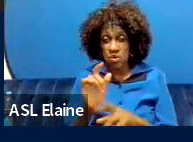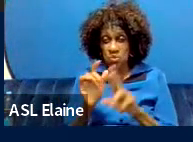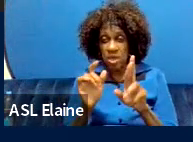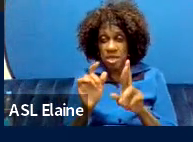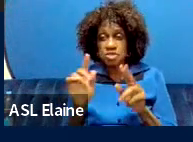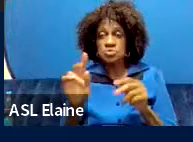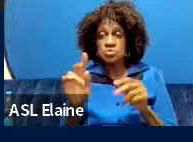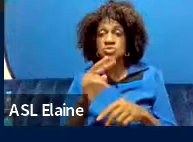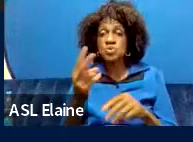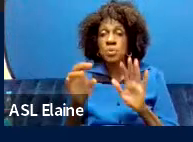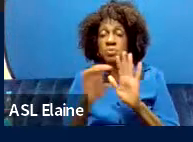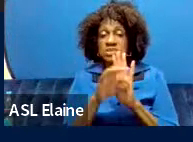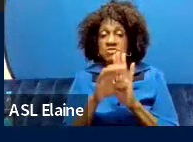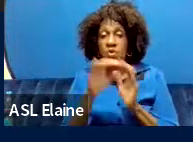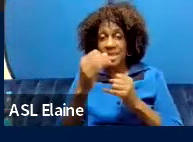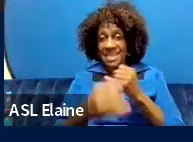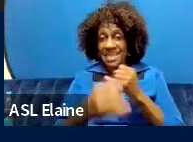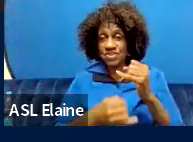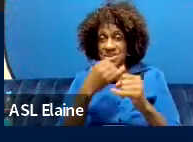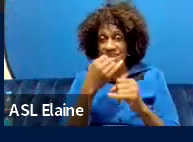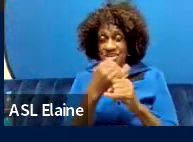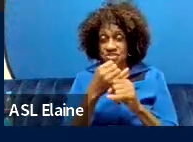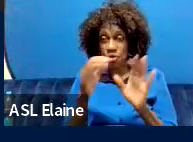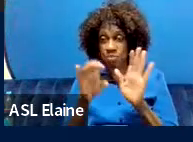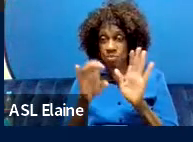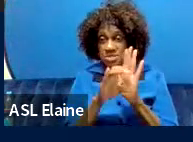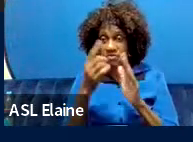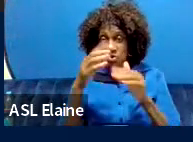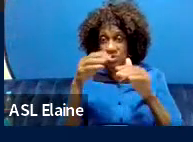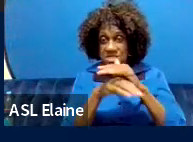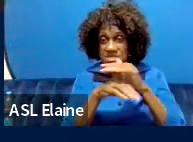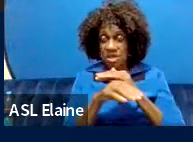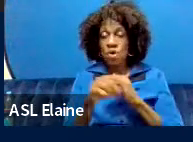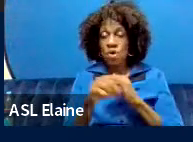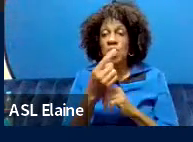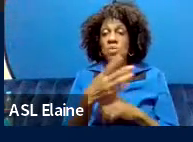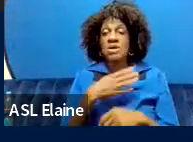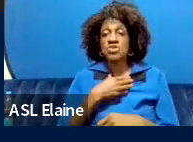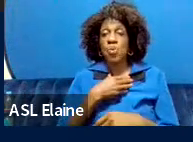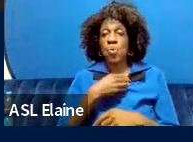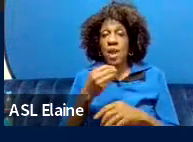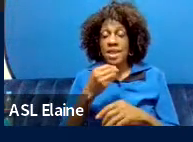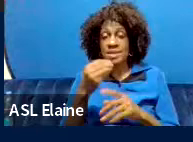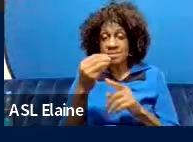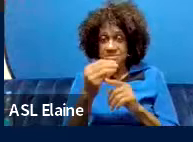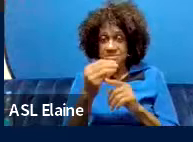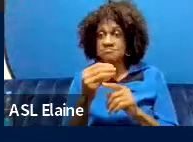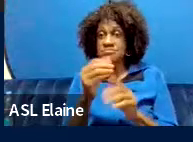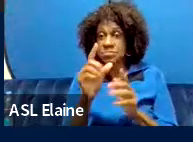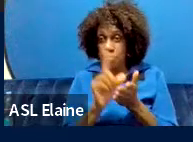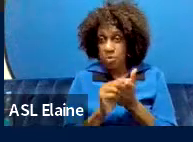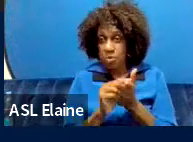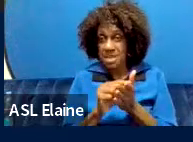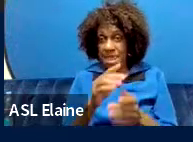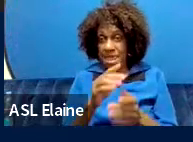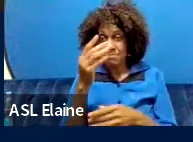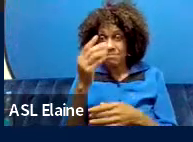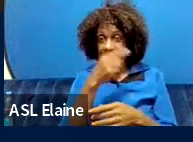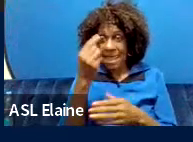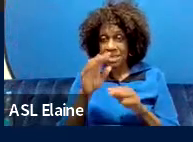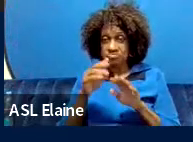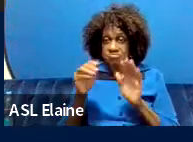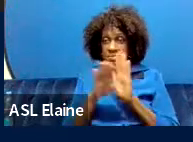graphics of the International Symbol of Accessibility, one with a white icon and black background, and the other with a